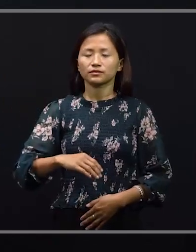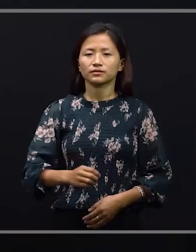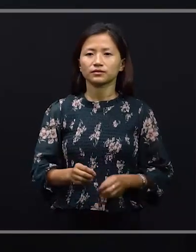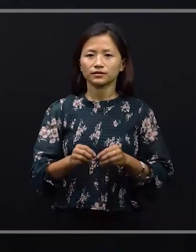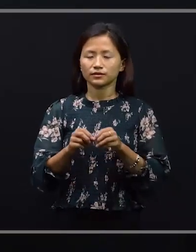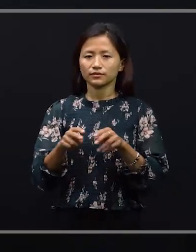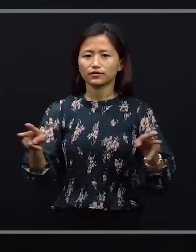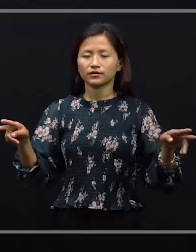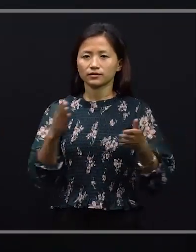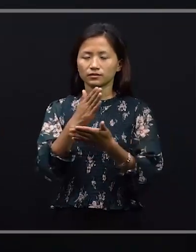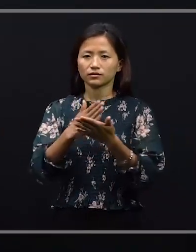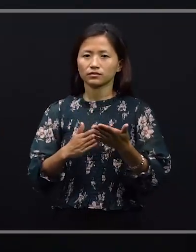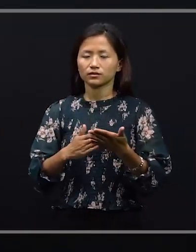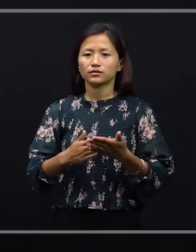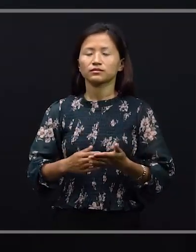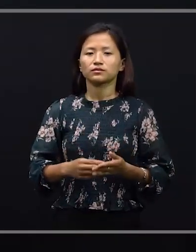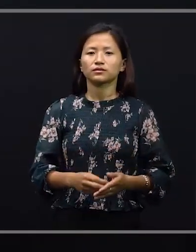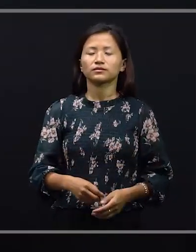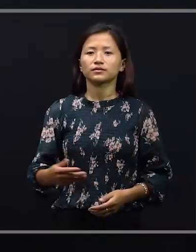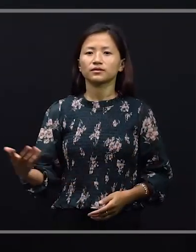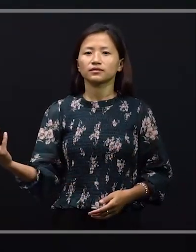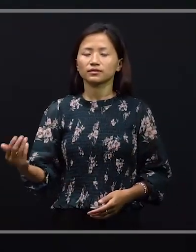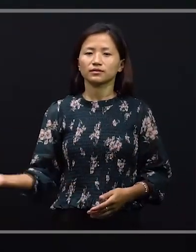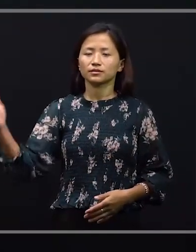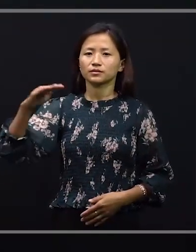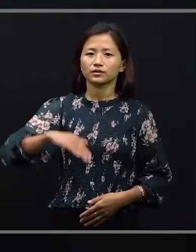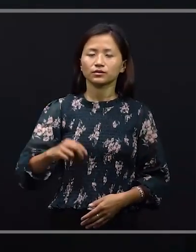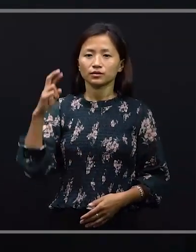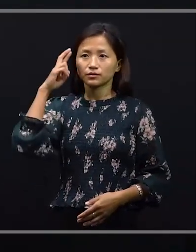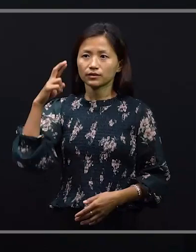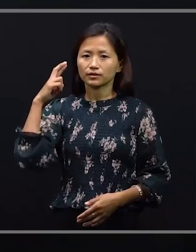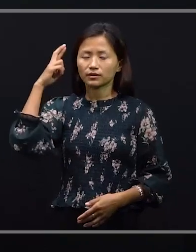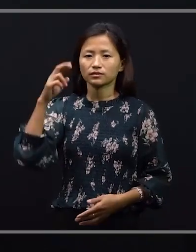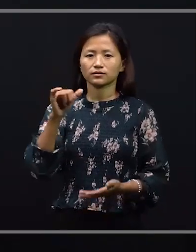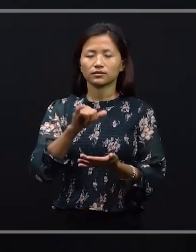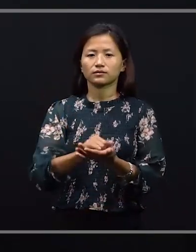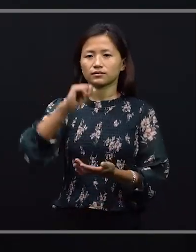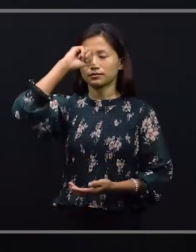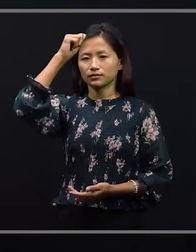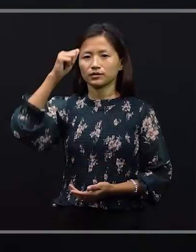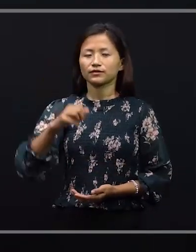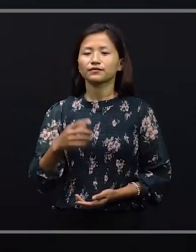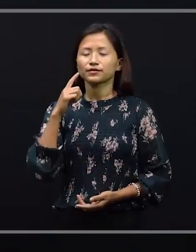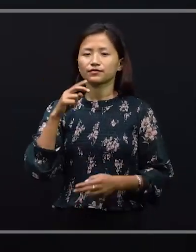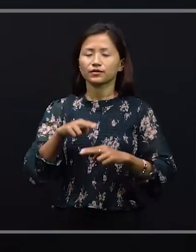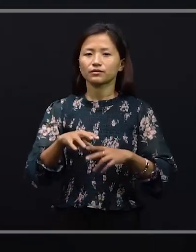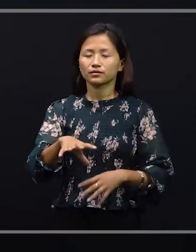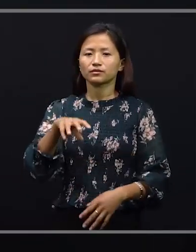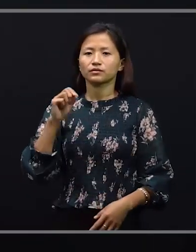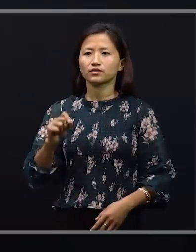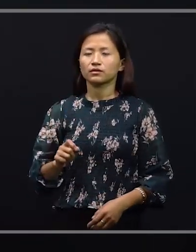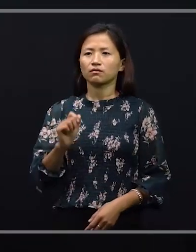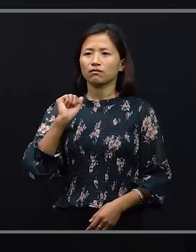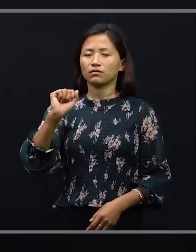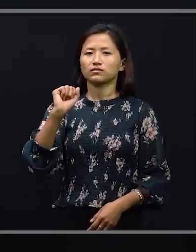moderates and extremists, and now they came to realize, that is the Indians, they came to realize that if they want to get their